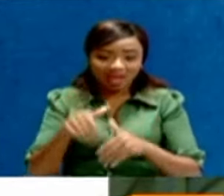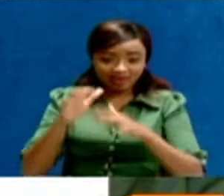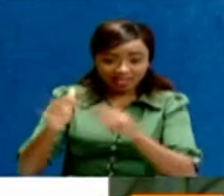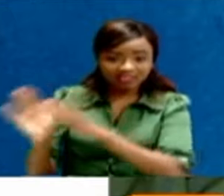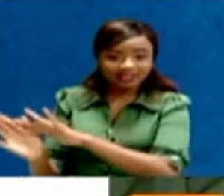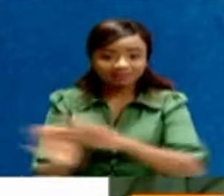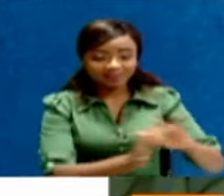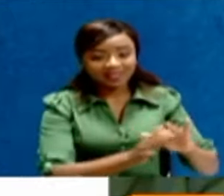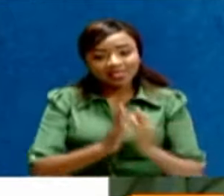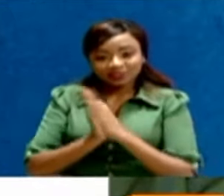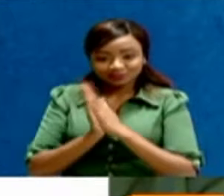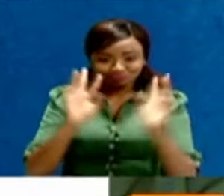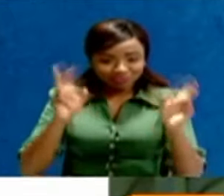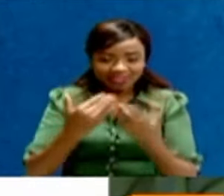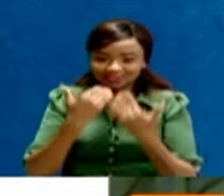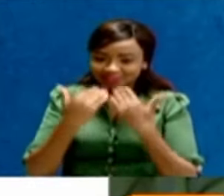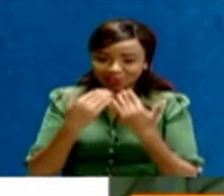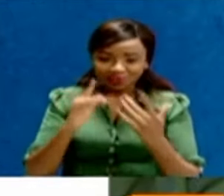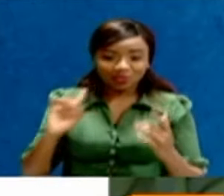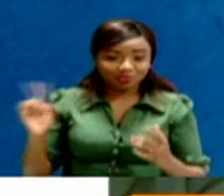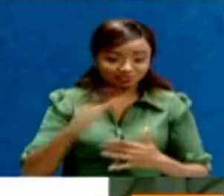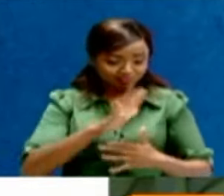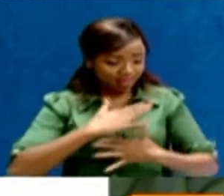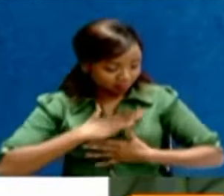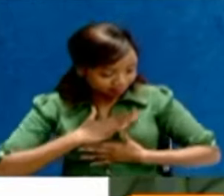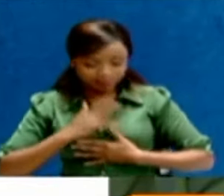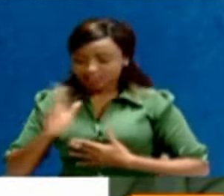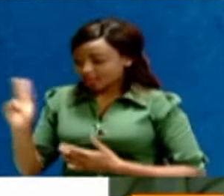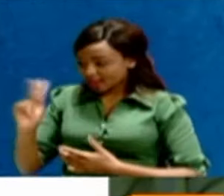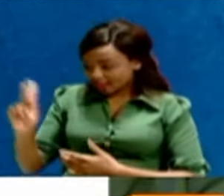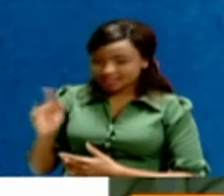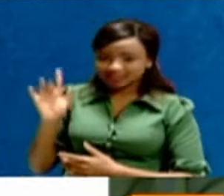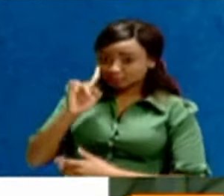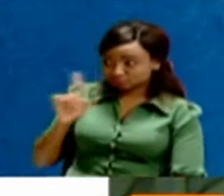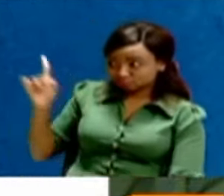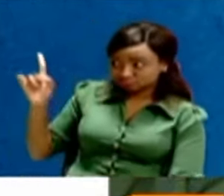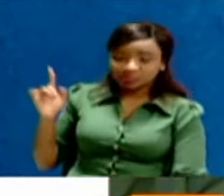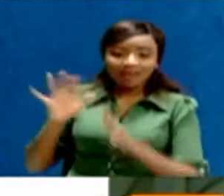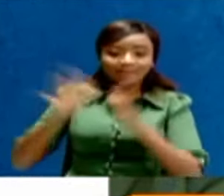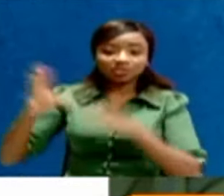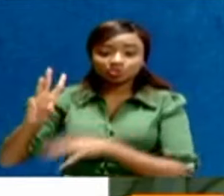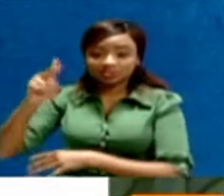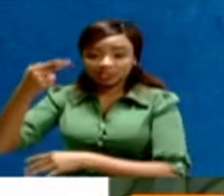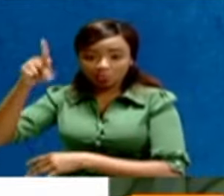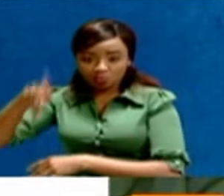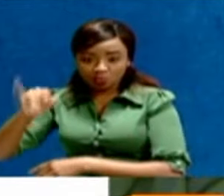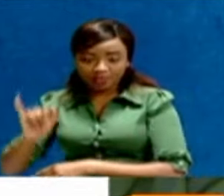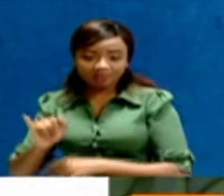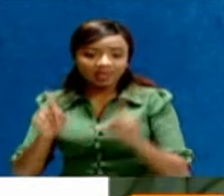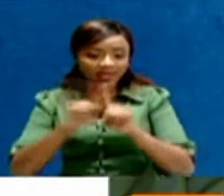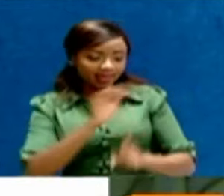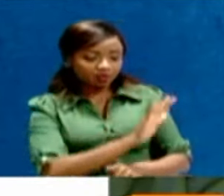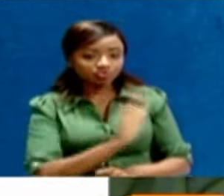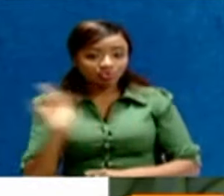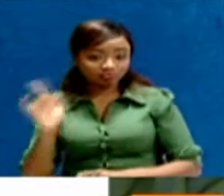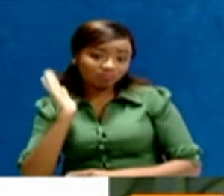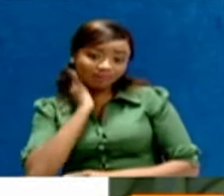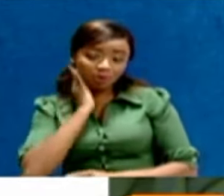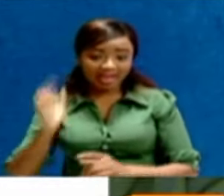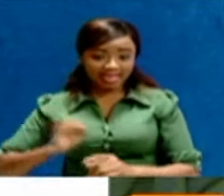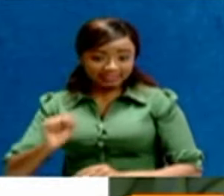wrap it up for now. And thank you so much. That's been Honorable Irungu Kangata, the Majority Whip Senate, and also the Muranga